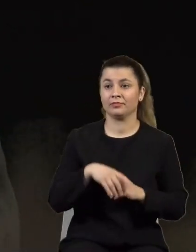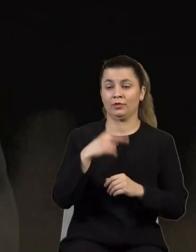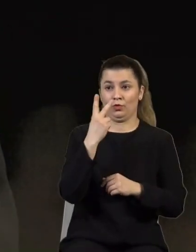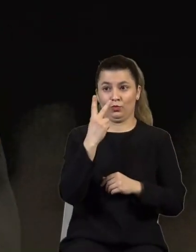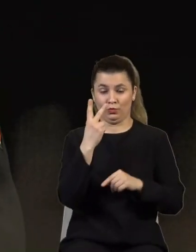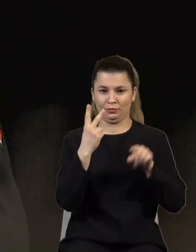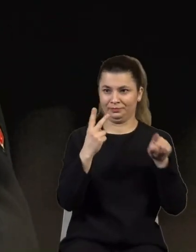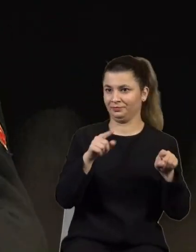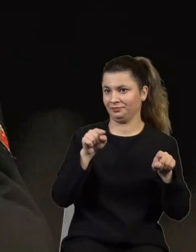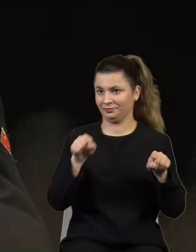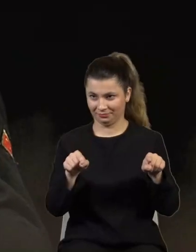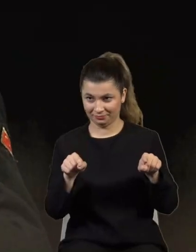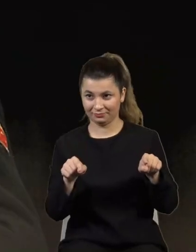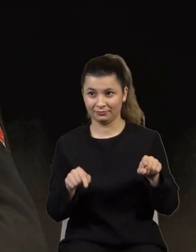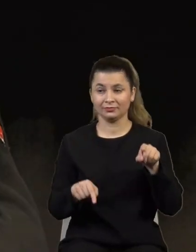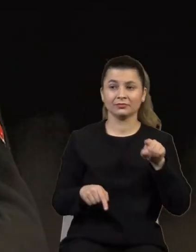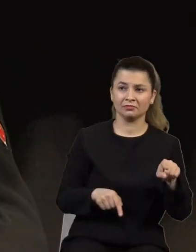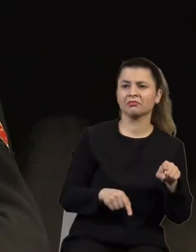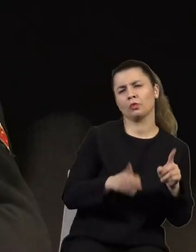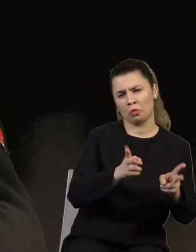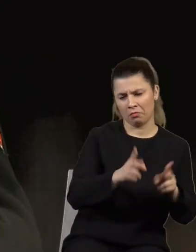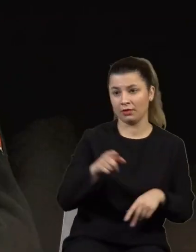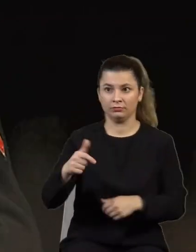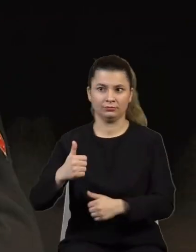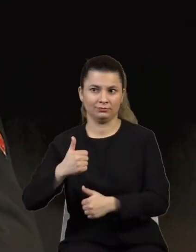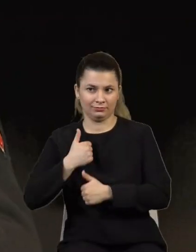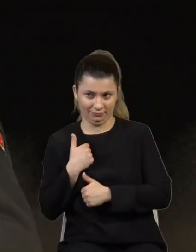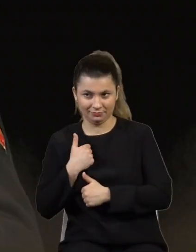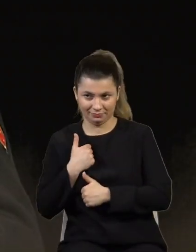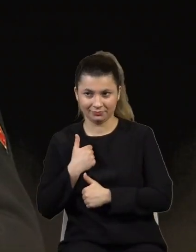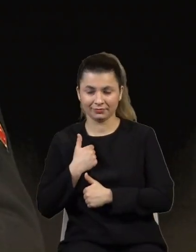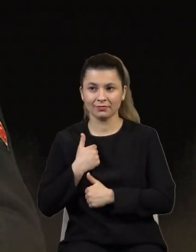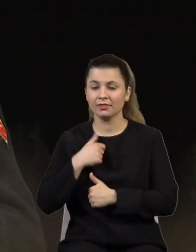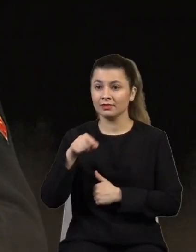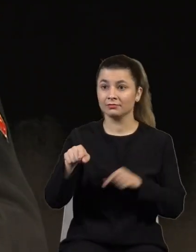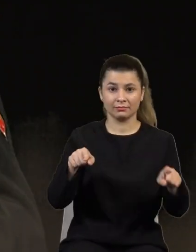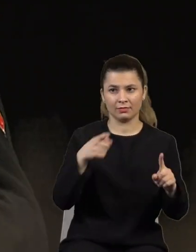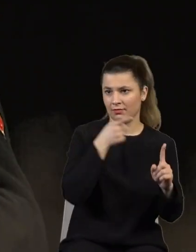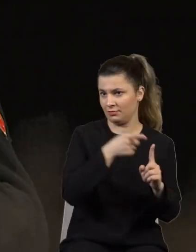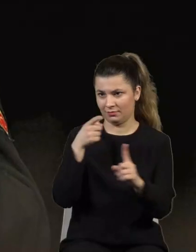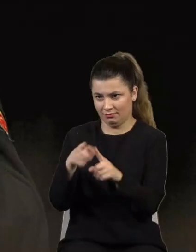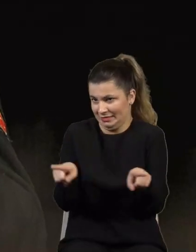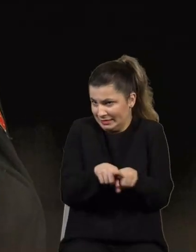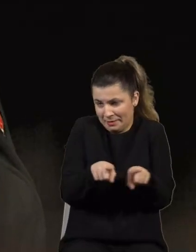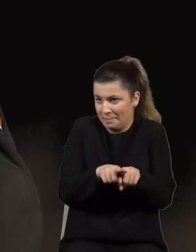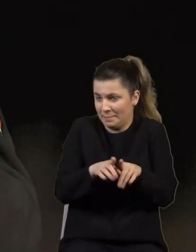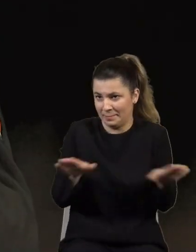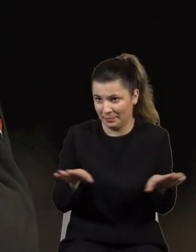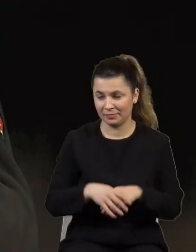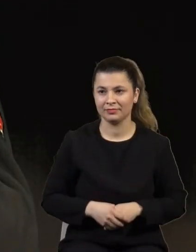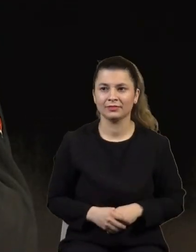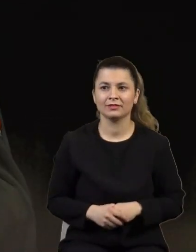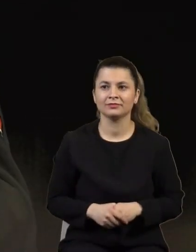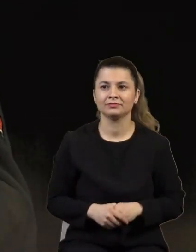mobility aspect, they share the same goals. They're intertwined, they're linked one with another. But maybe I will start